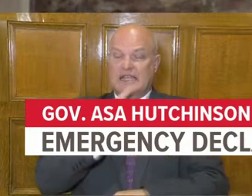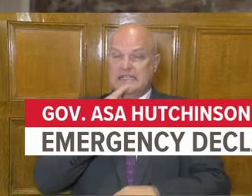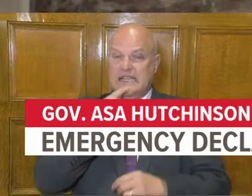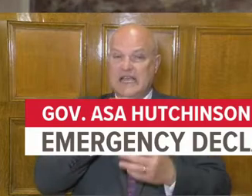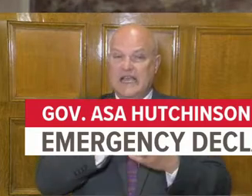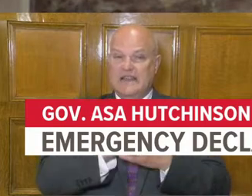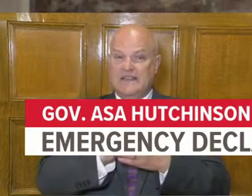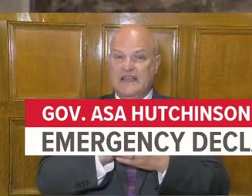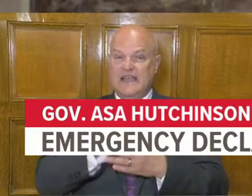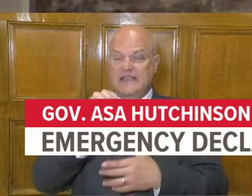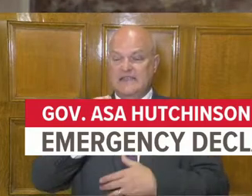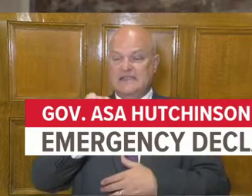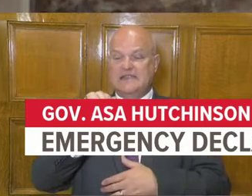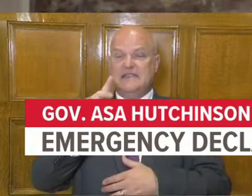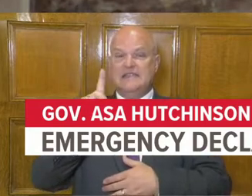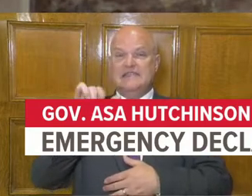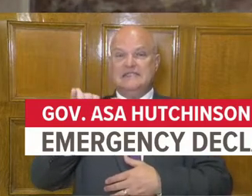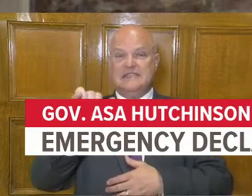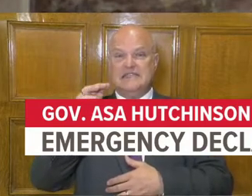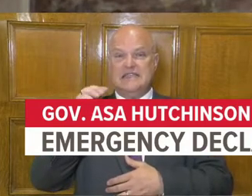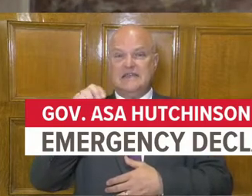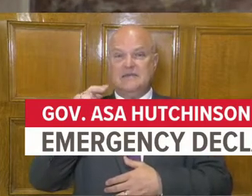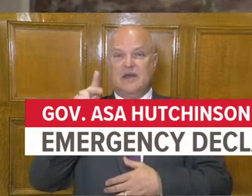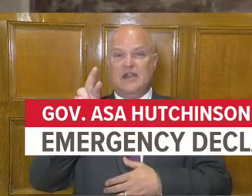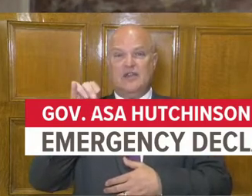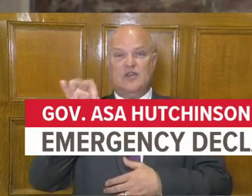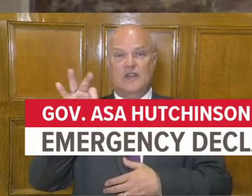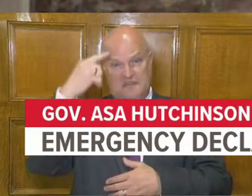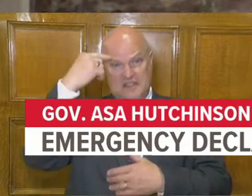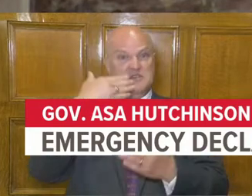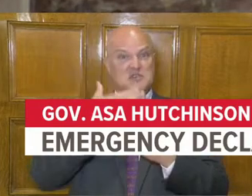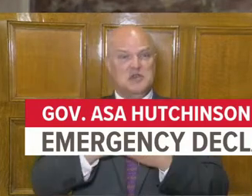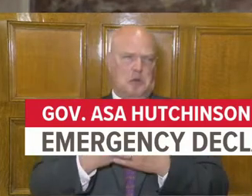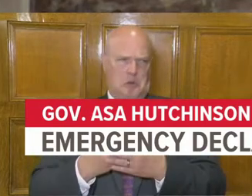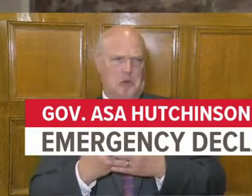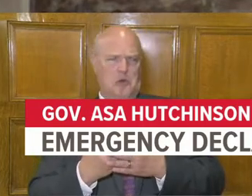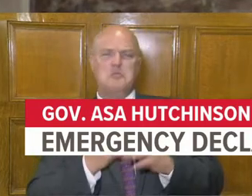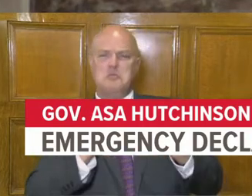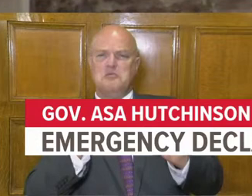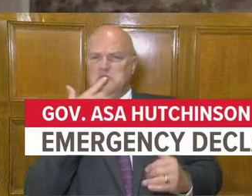that if City Moncrief thinks it's good, it ought to be good.